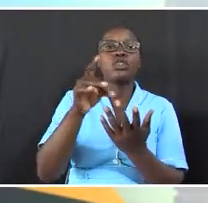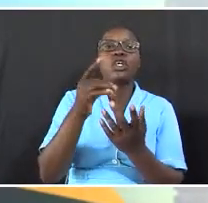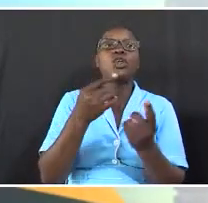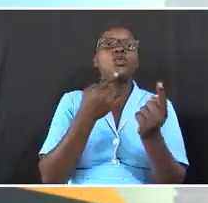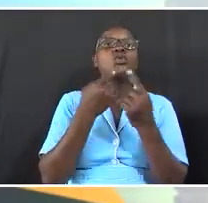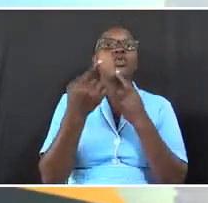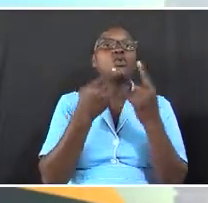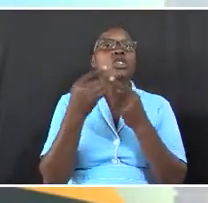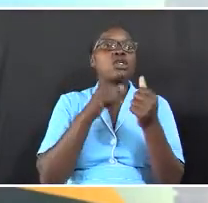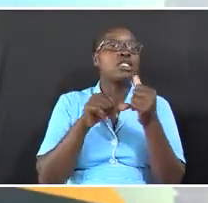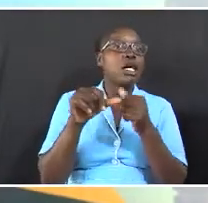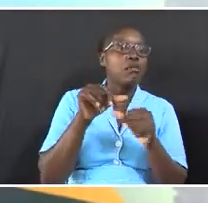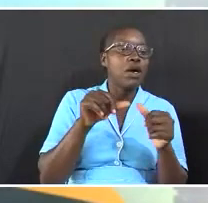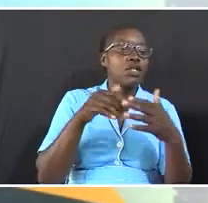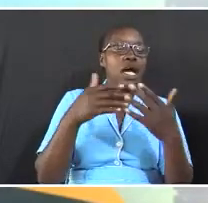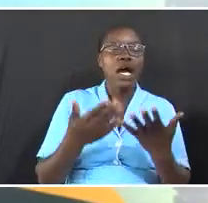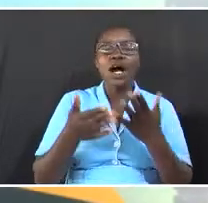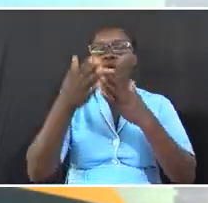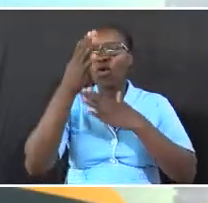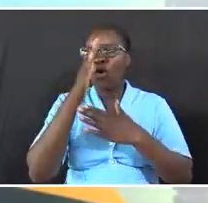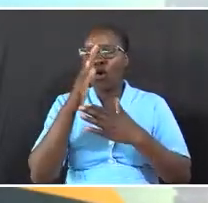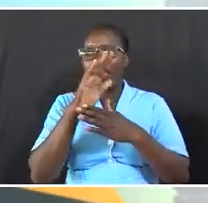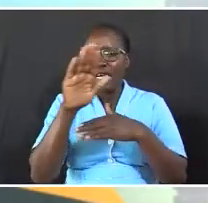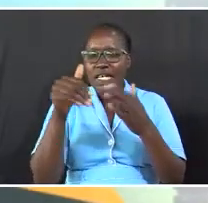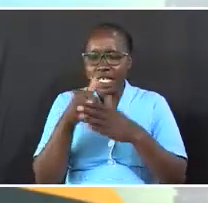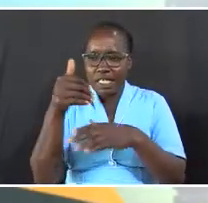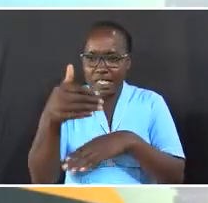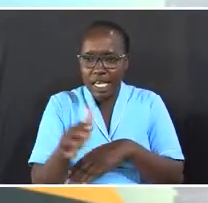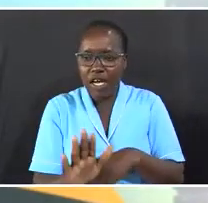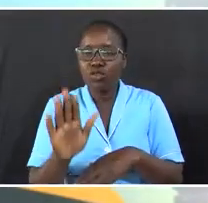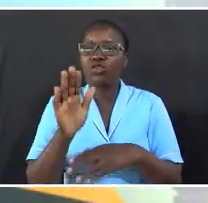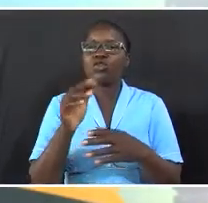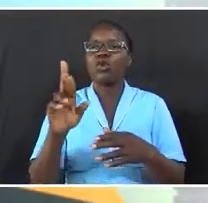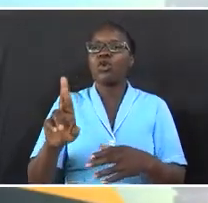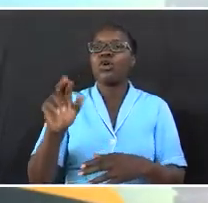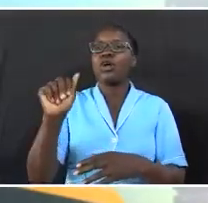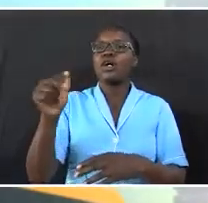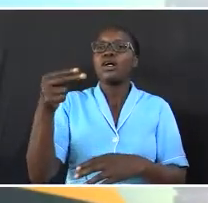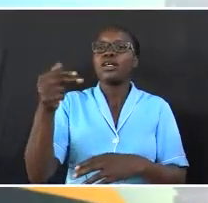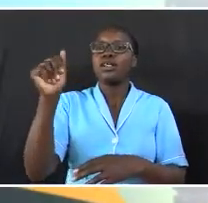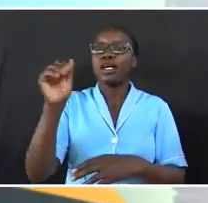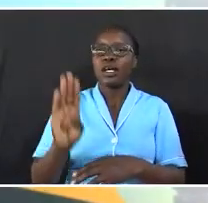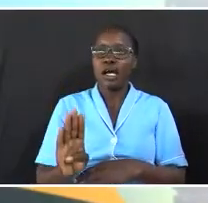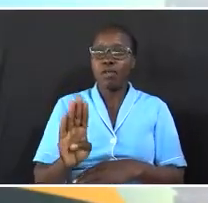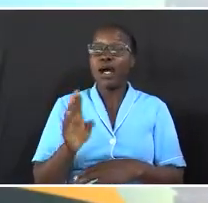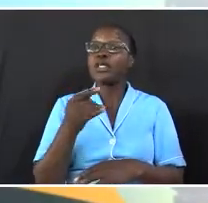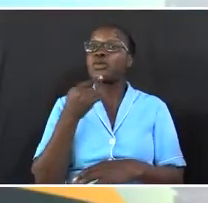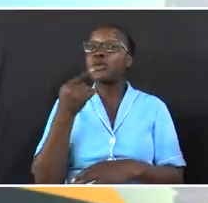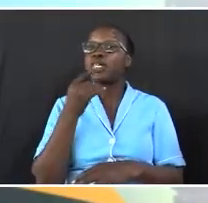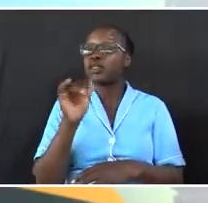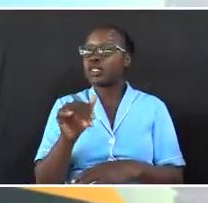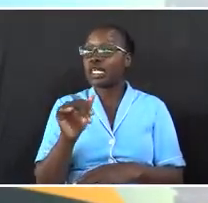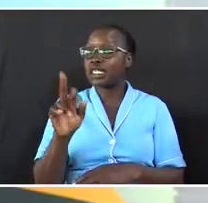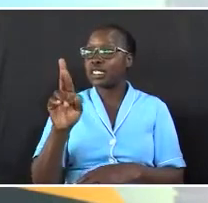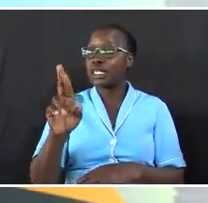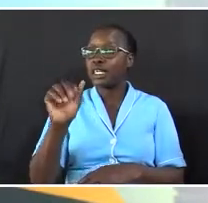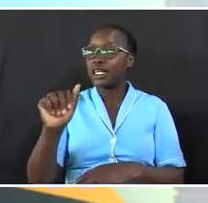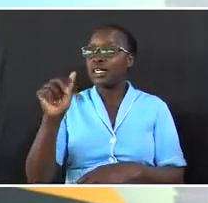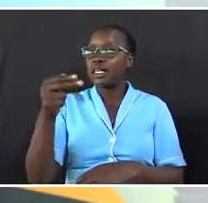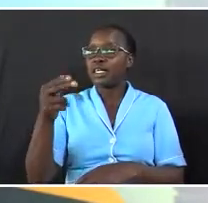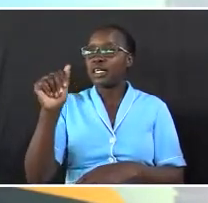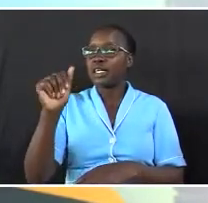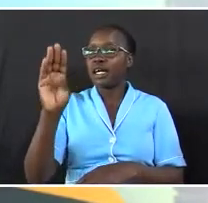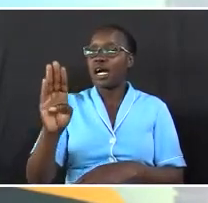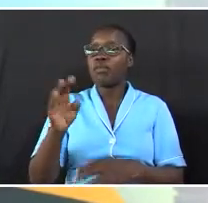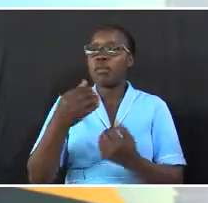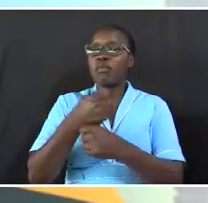taught about how God reached out to Rahab with love. And we are told that Rahab made a